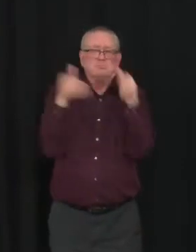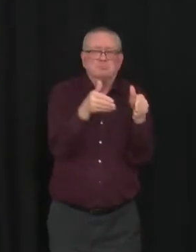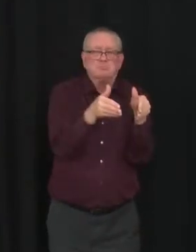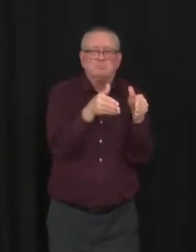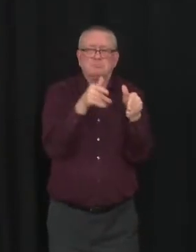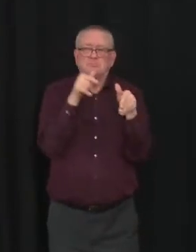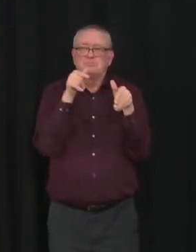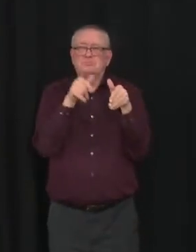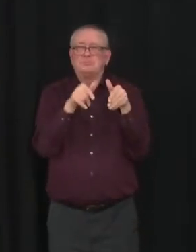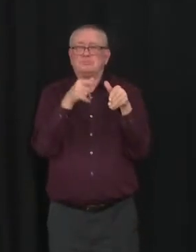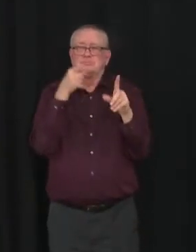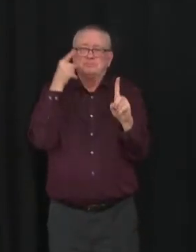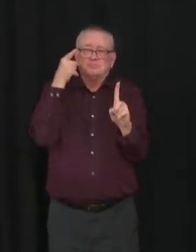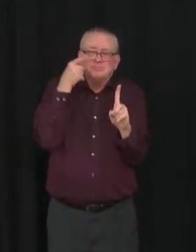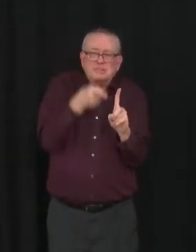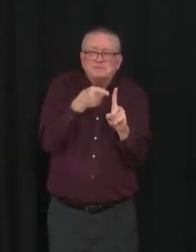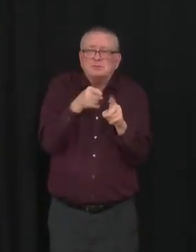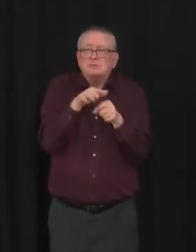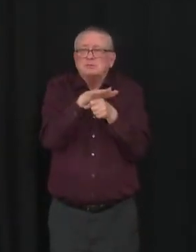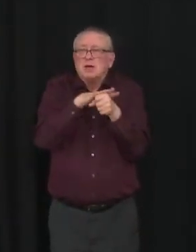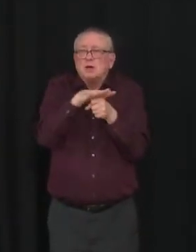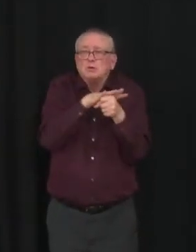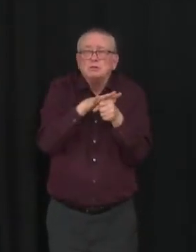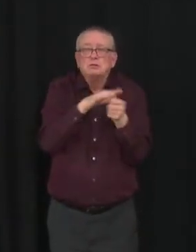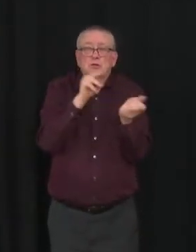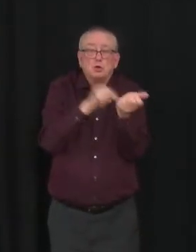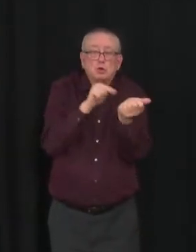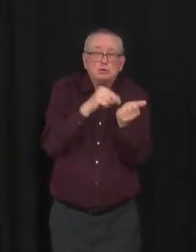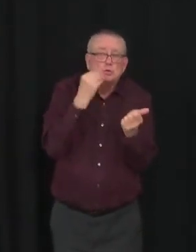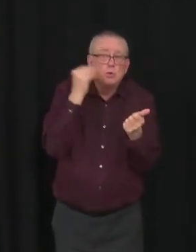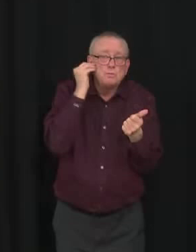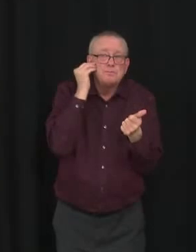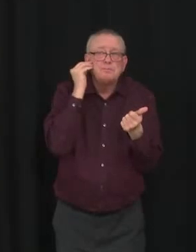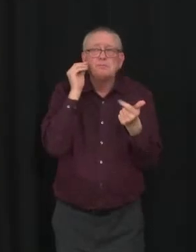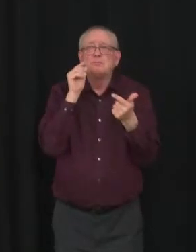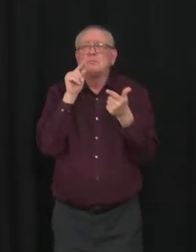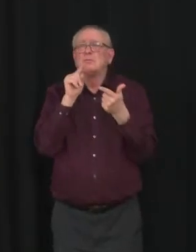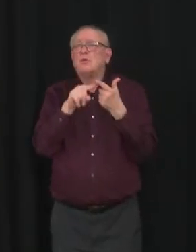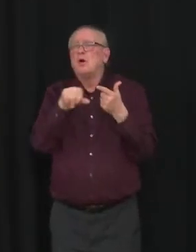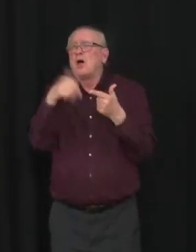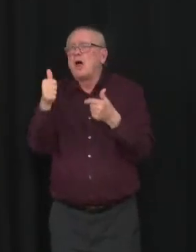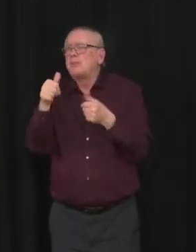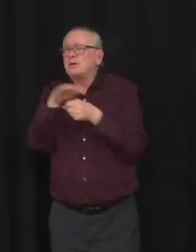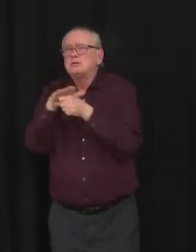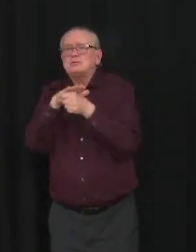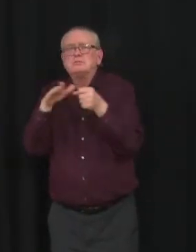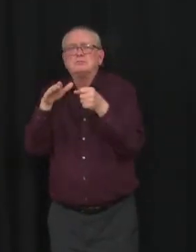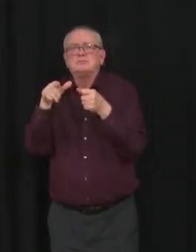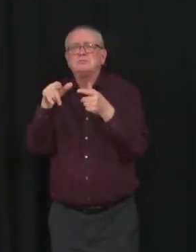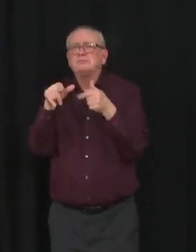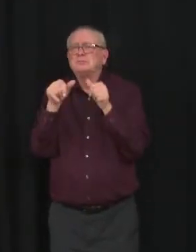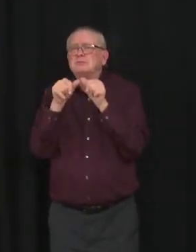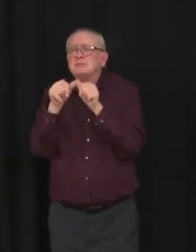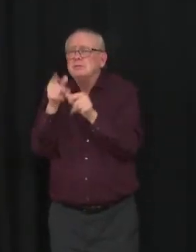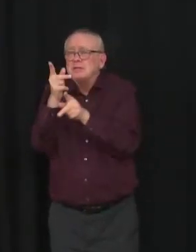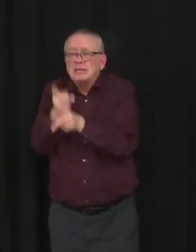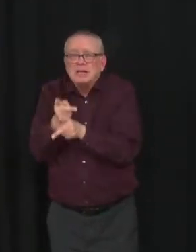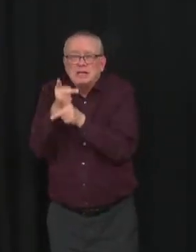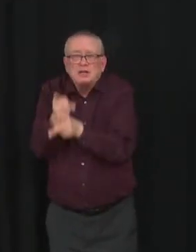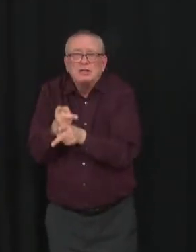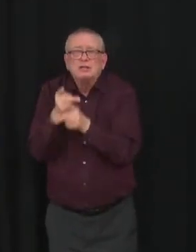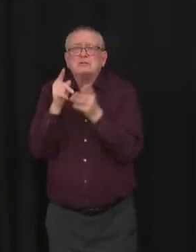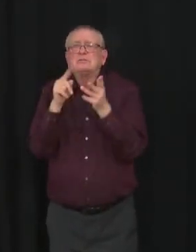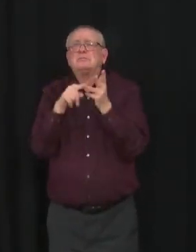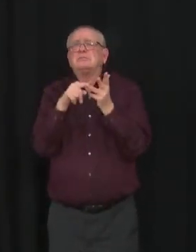point. As of last weekend, all new cases not linked to settings like continuing care, acute care, and